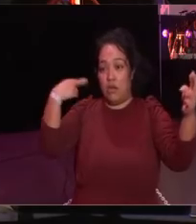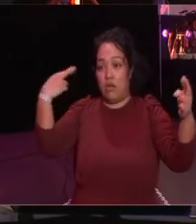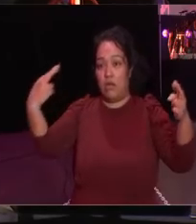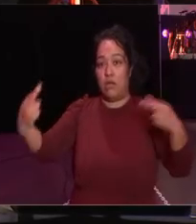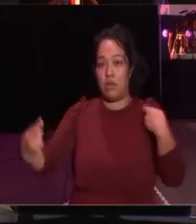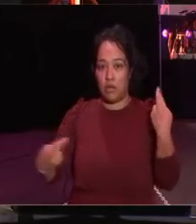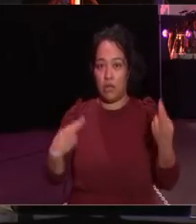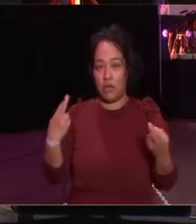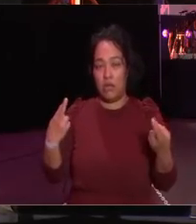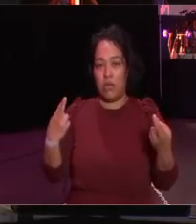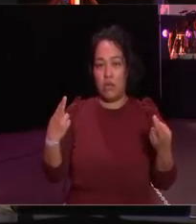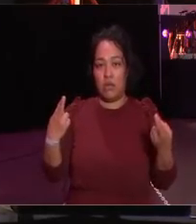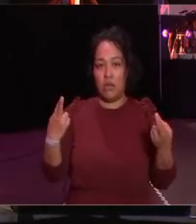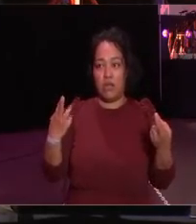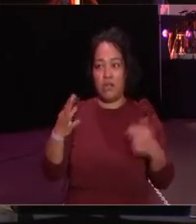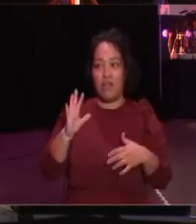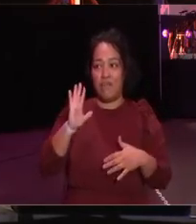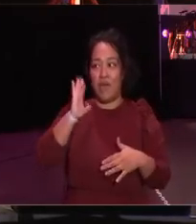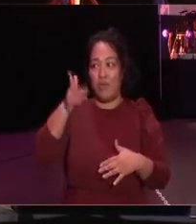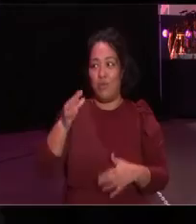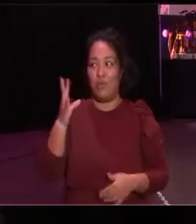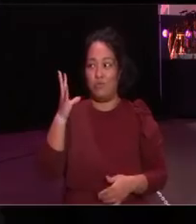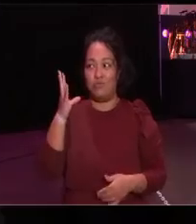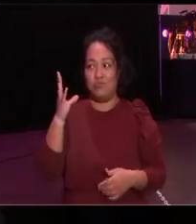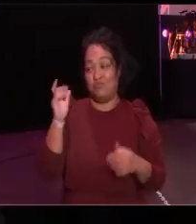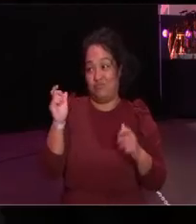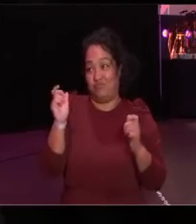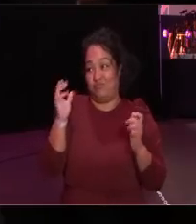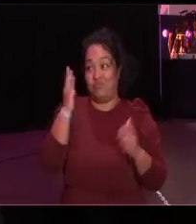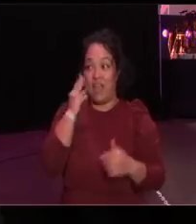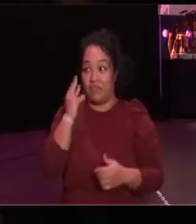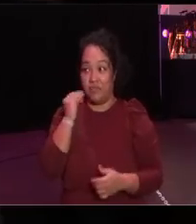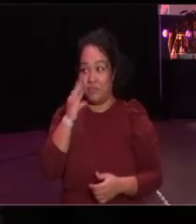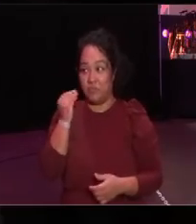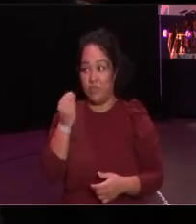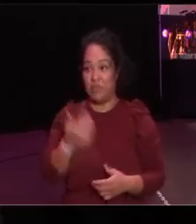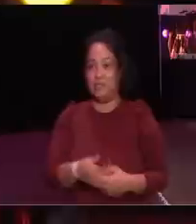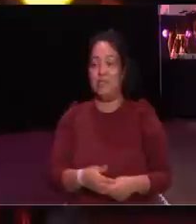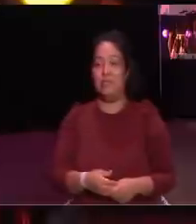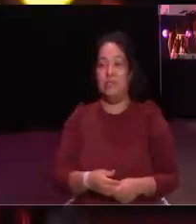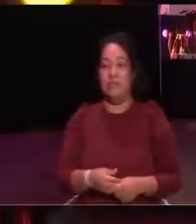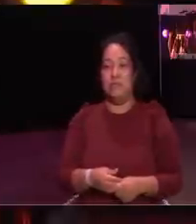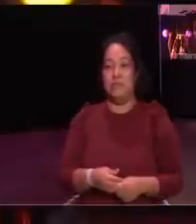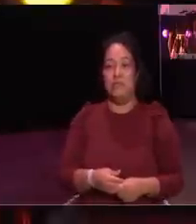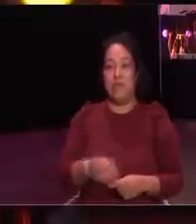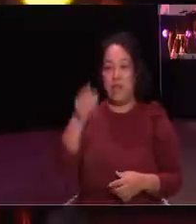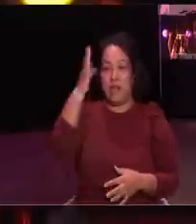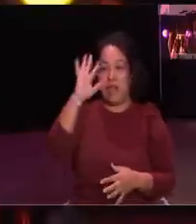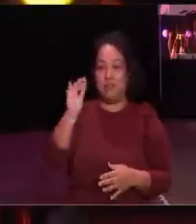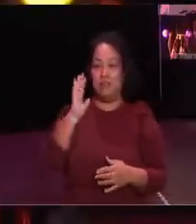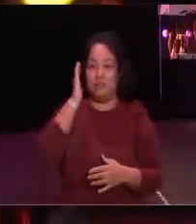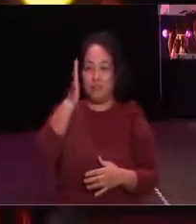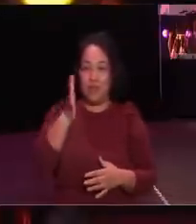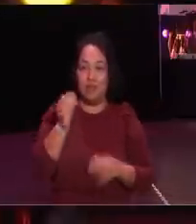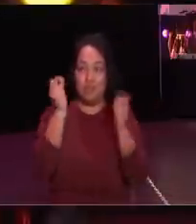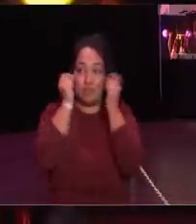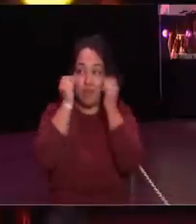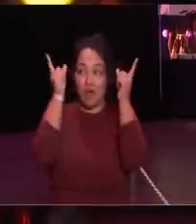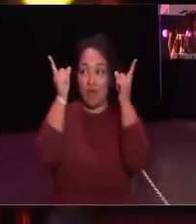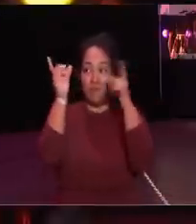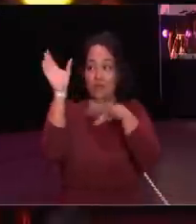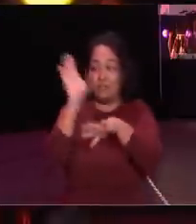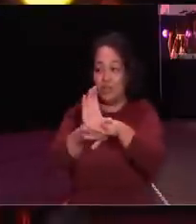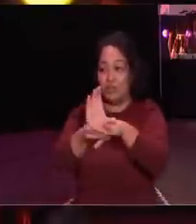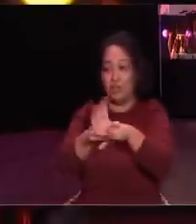hayamos experimentado, that we have ever experienced. Dios va a sorprender a la iglesia. God will surprise the